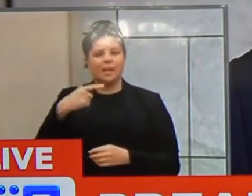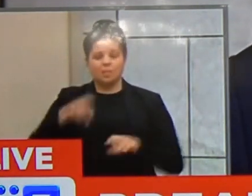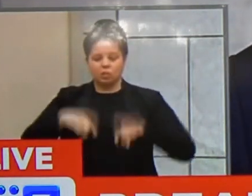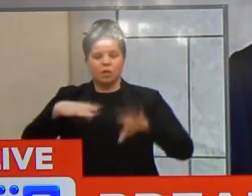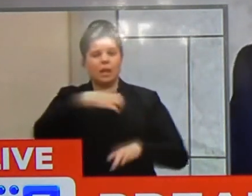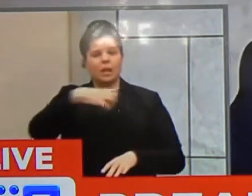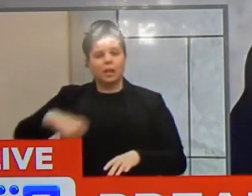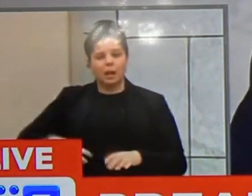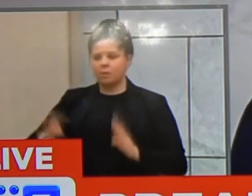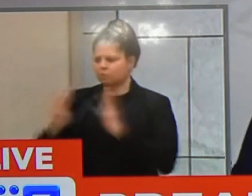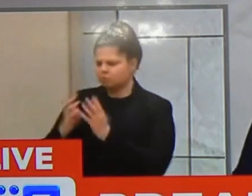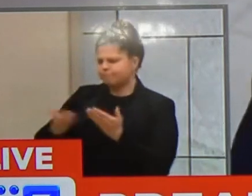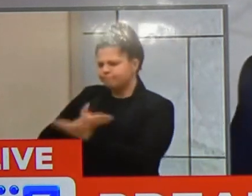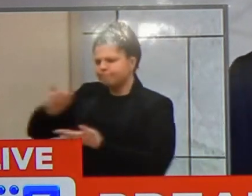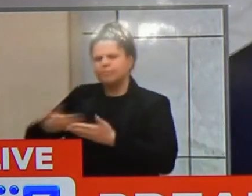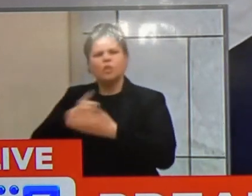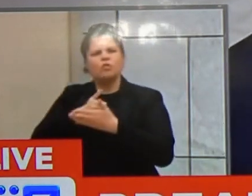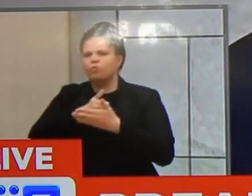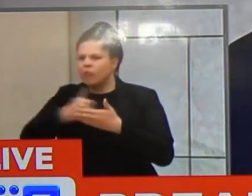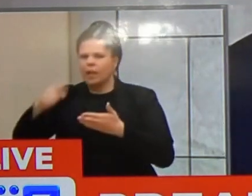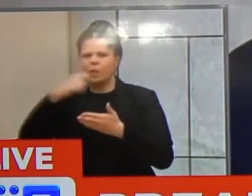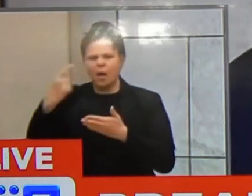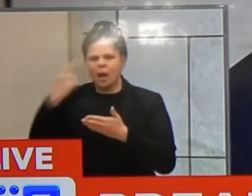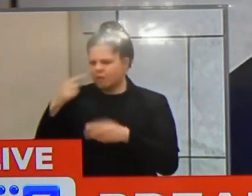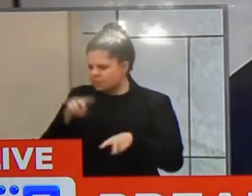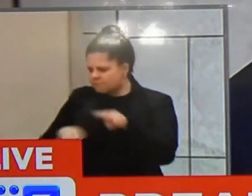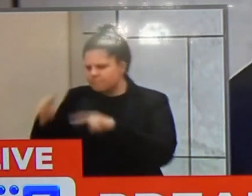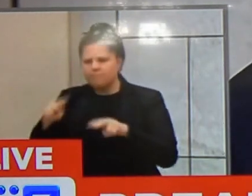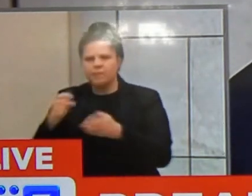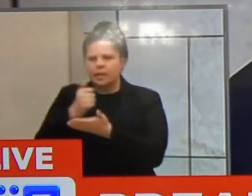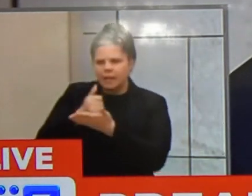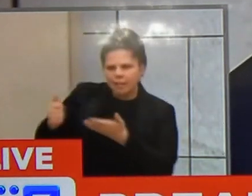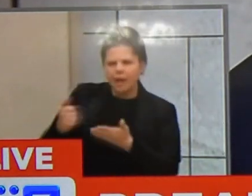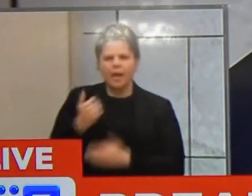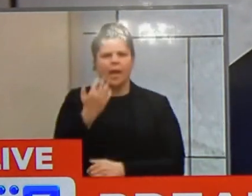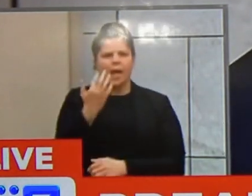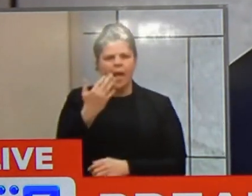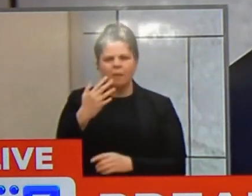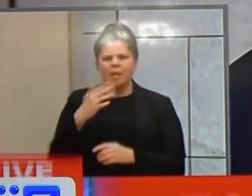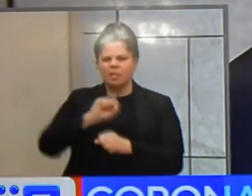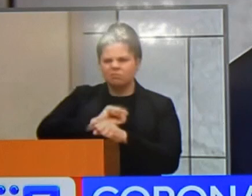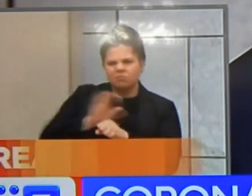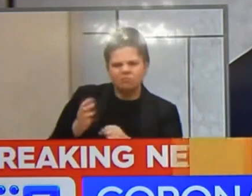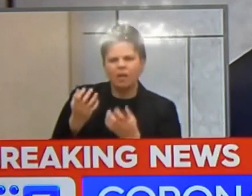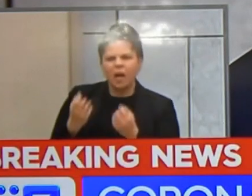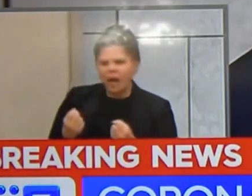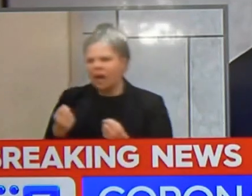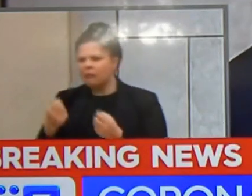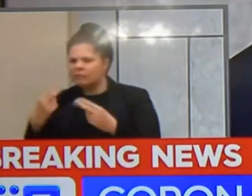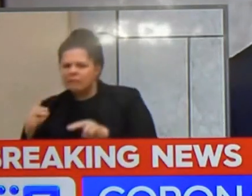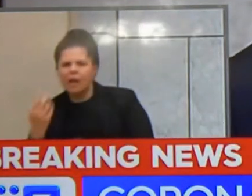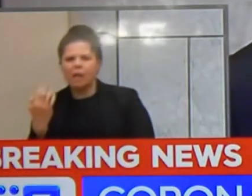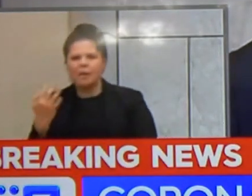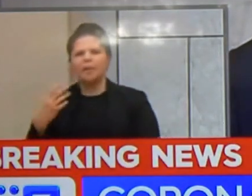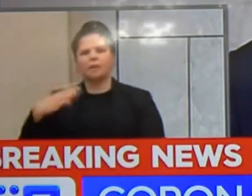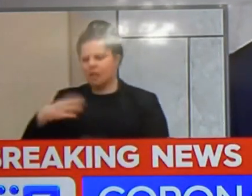will be regularly reviewing the data and all the baseline supports and the baseline restrictions that are in place to ensure that we're